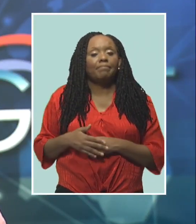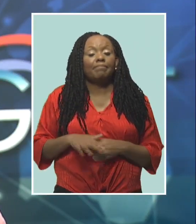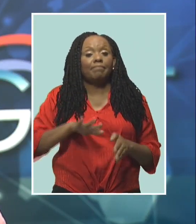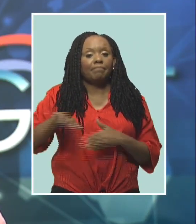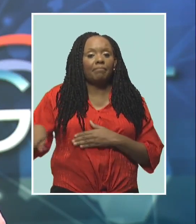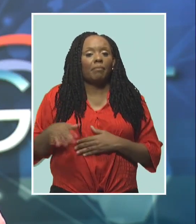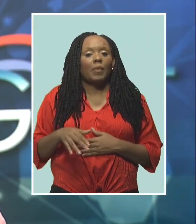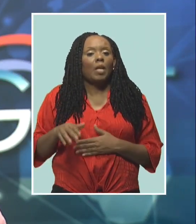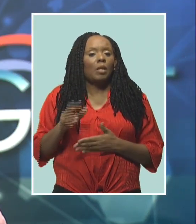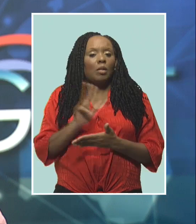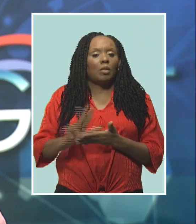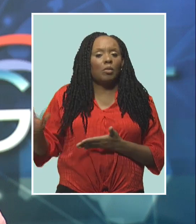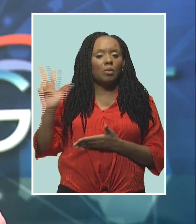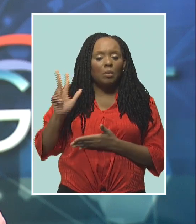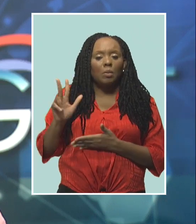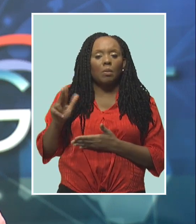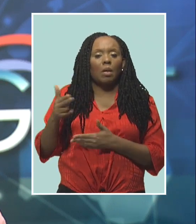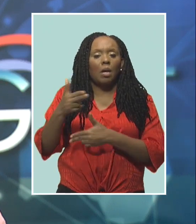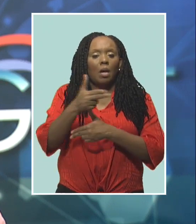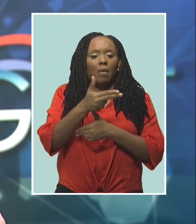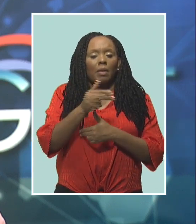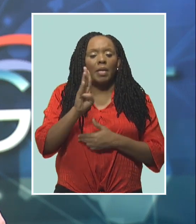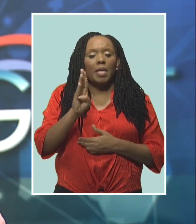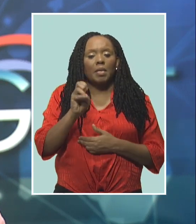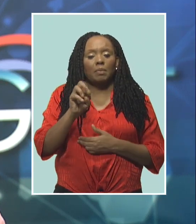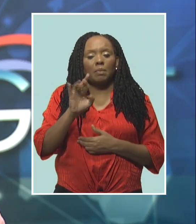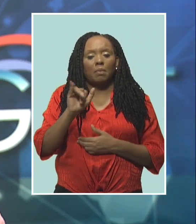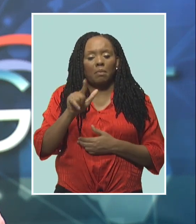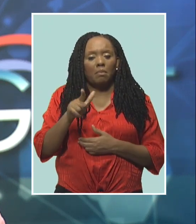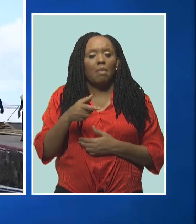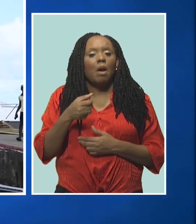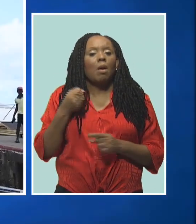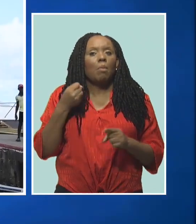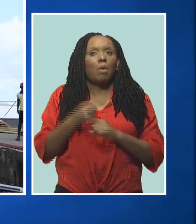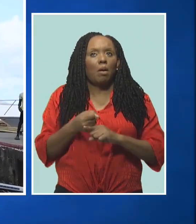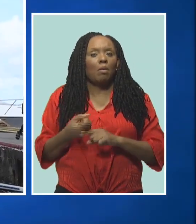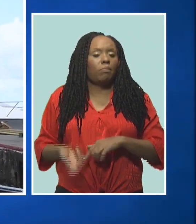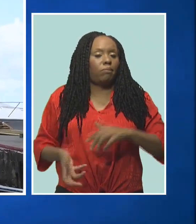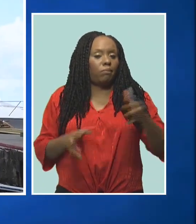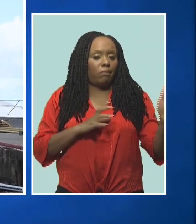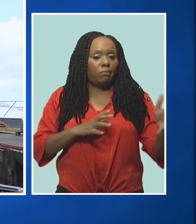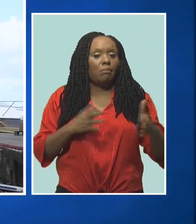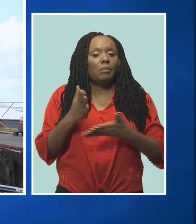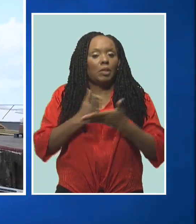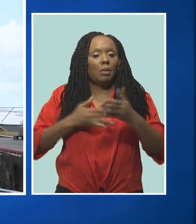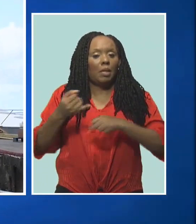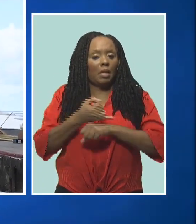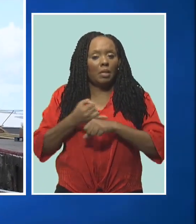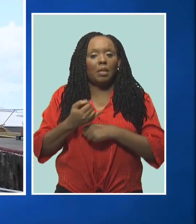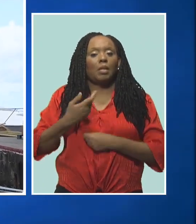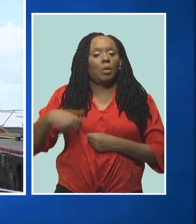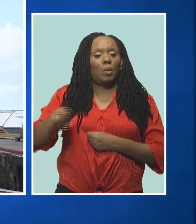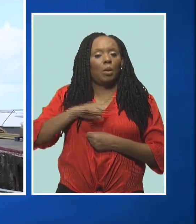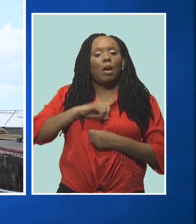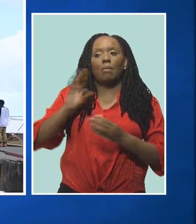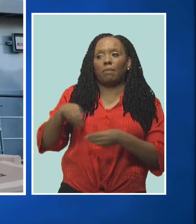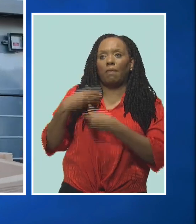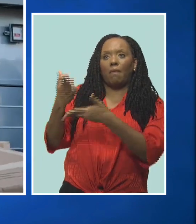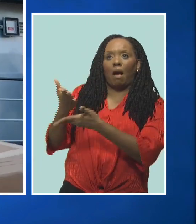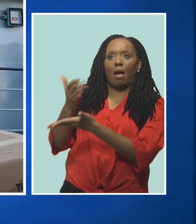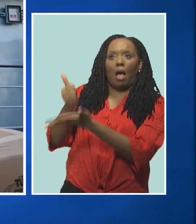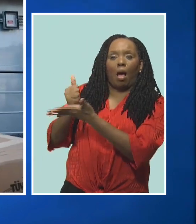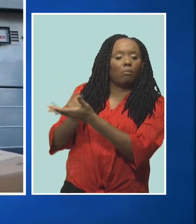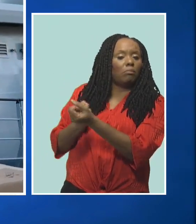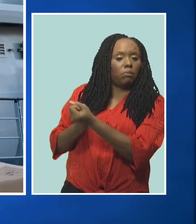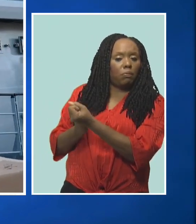devastated Caribbean island, Barbados continues to provide transport aid and personnel to those hardest hit. Lieutenant